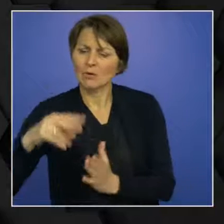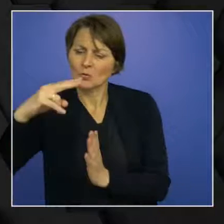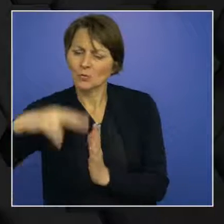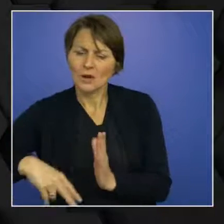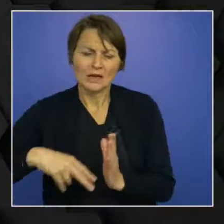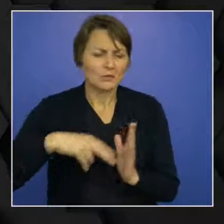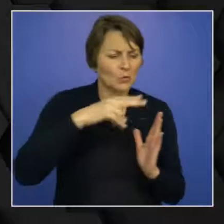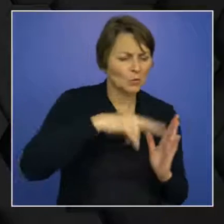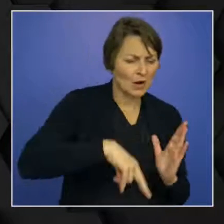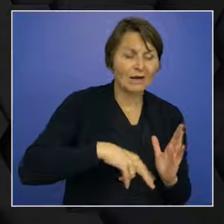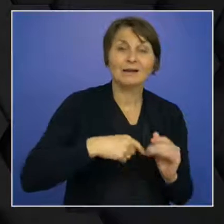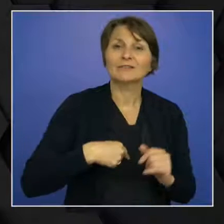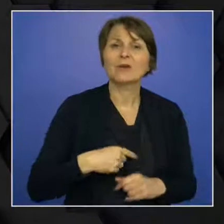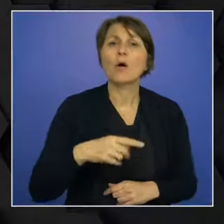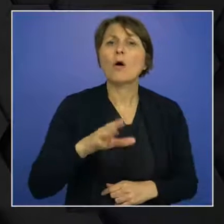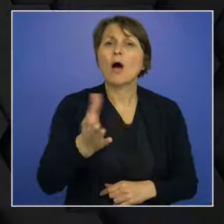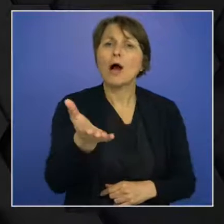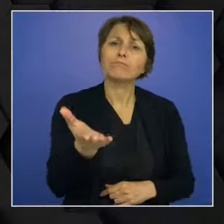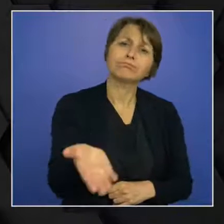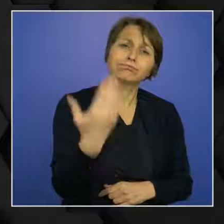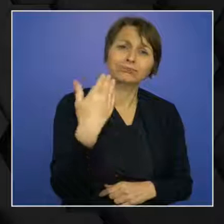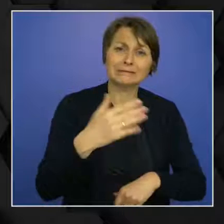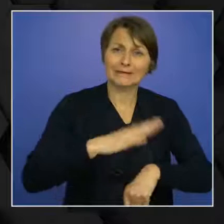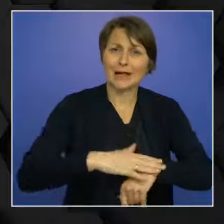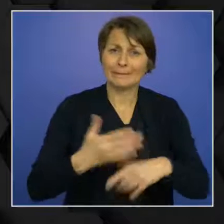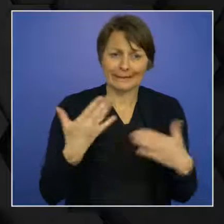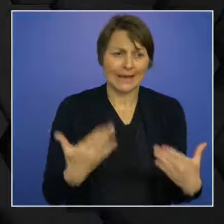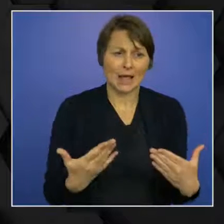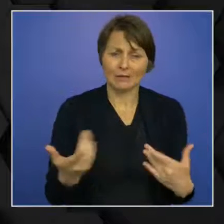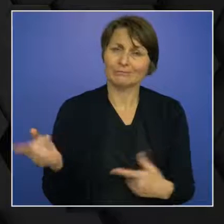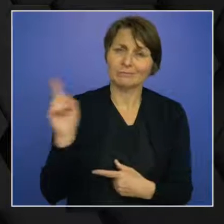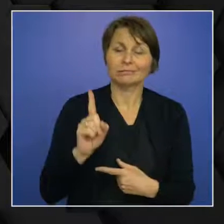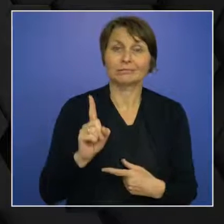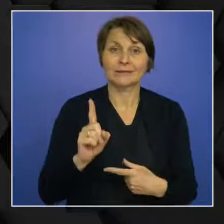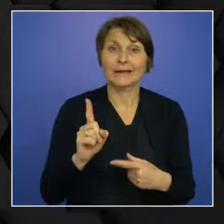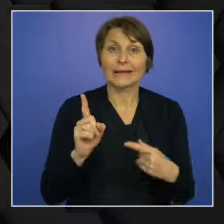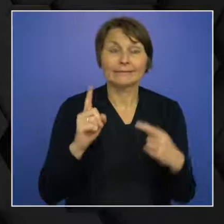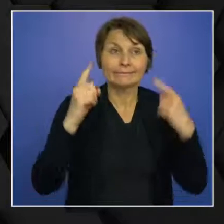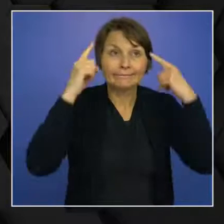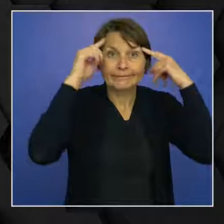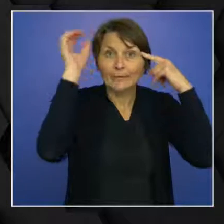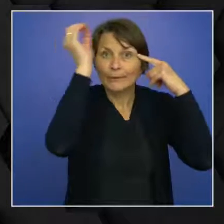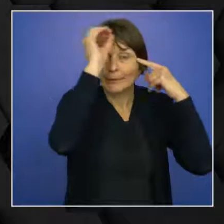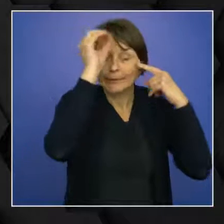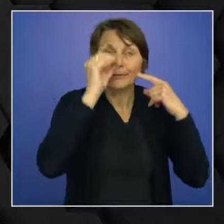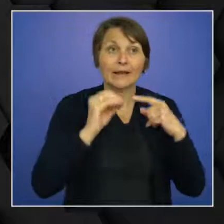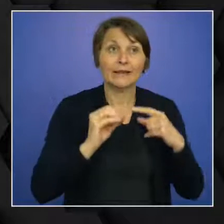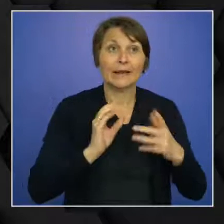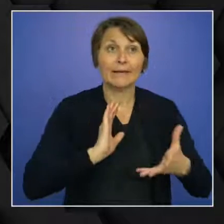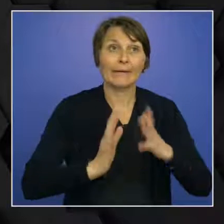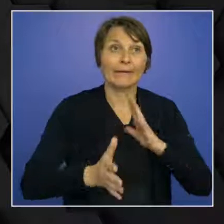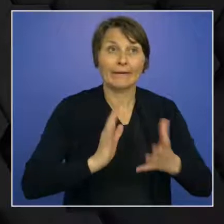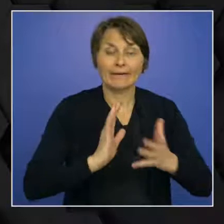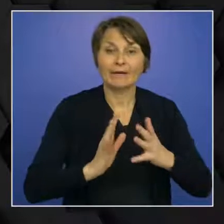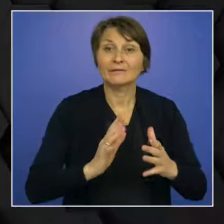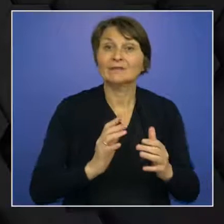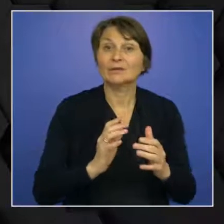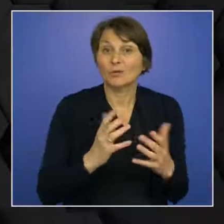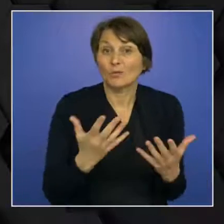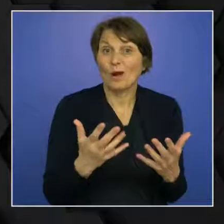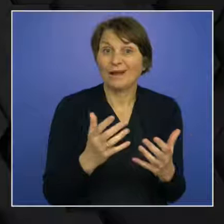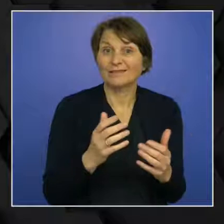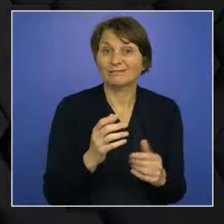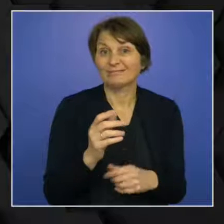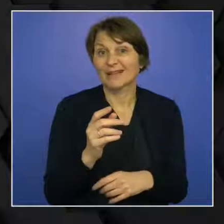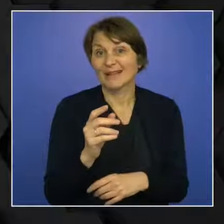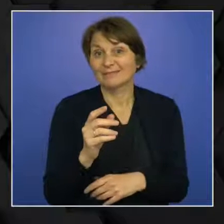can't be, hey, show up, no context on what we're talking about, trying to reflect, because they're always going to be behind by like a minute